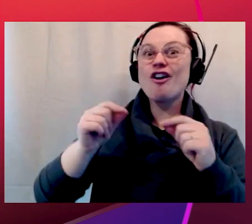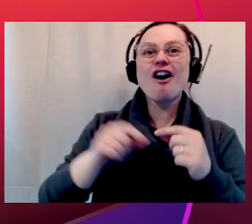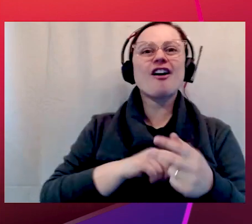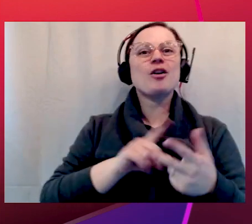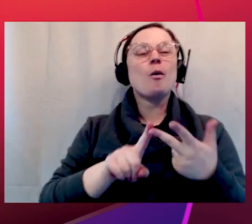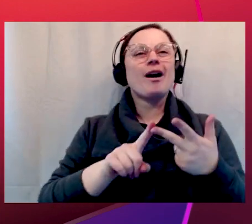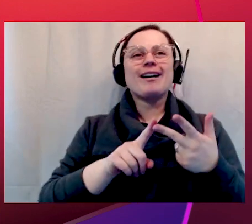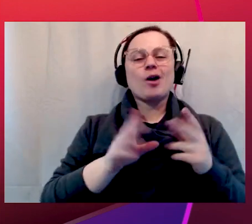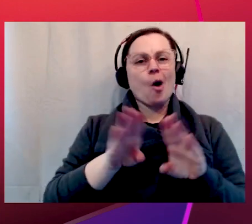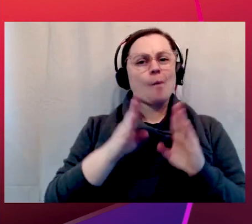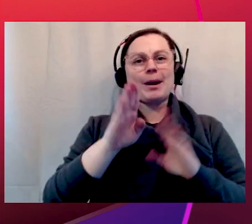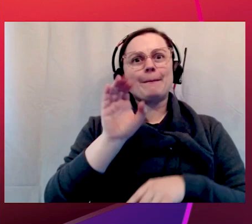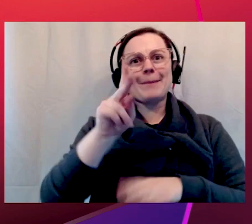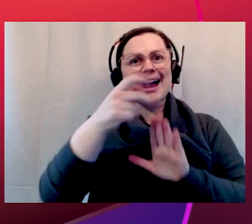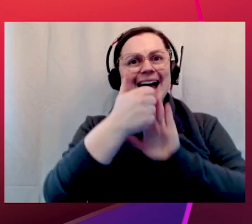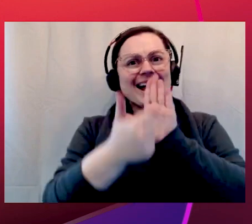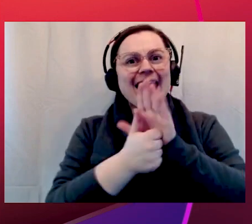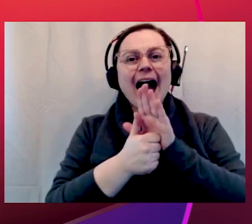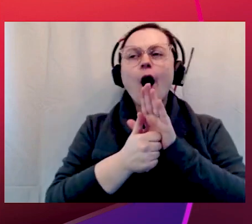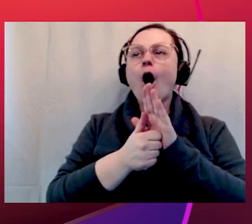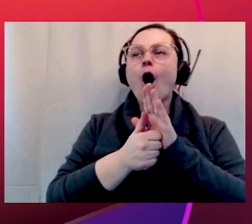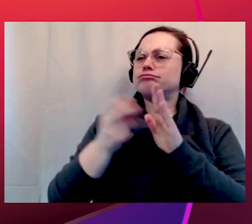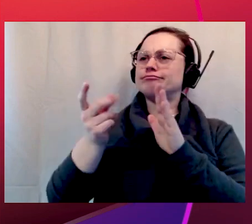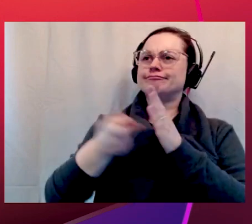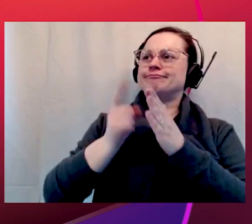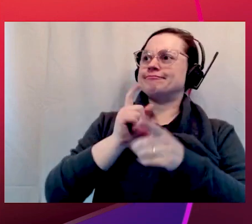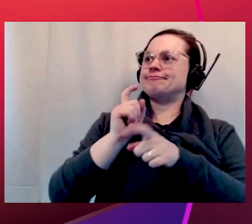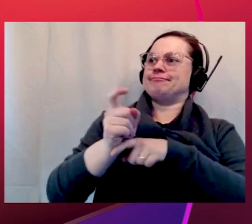open a bank account, and definitely I've seen